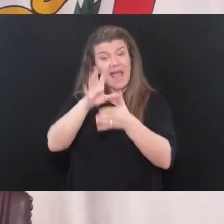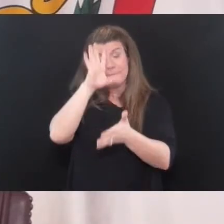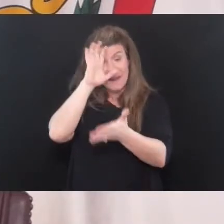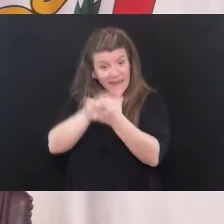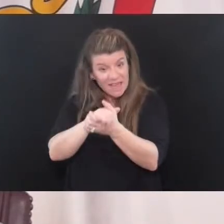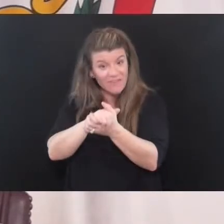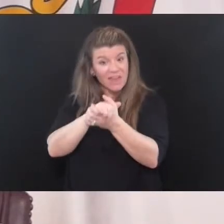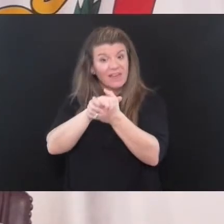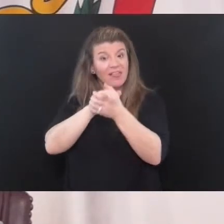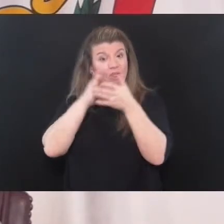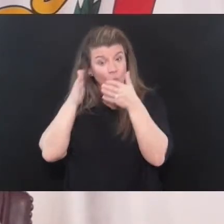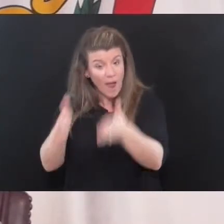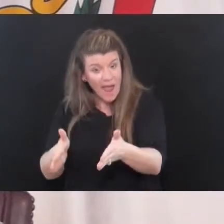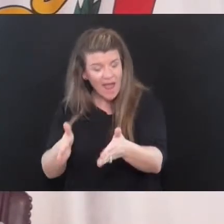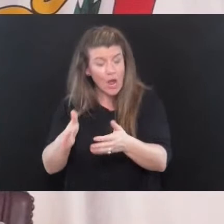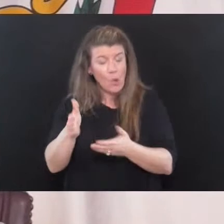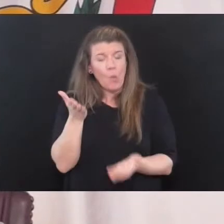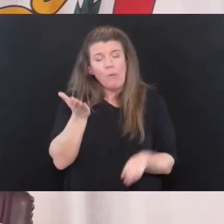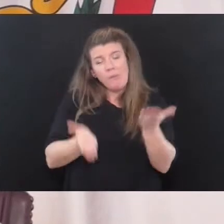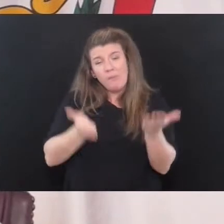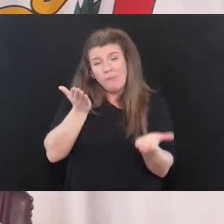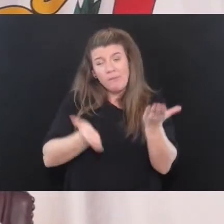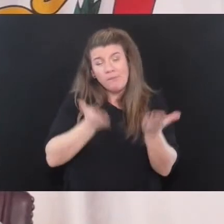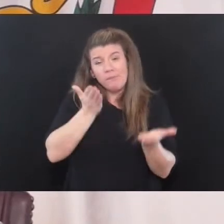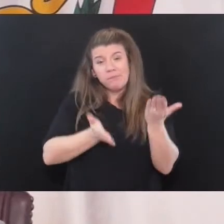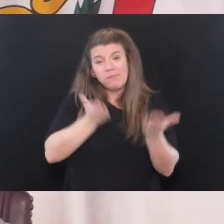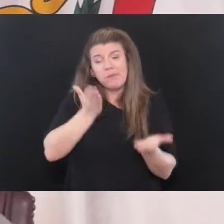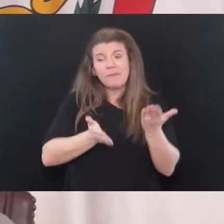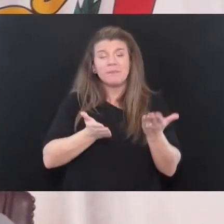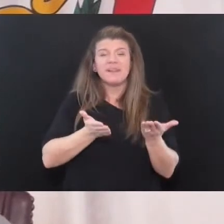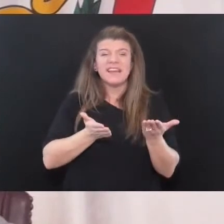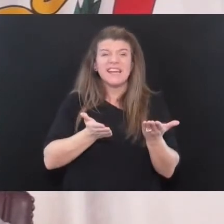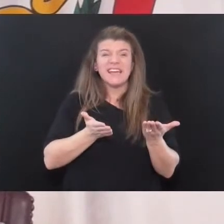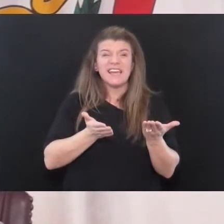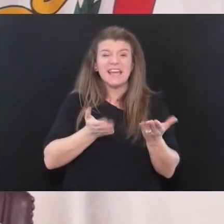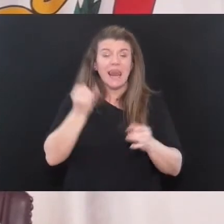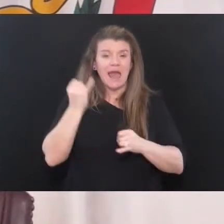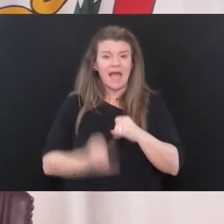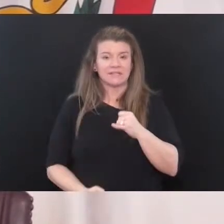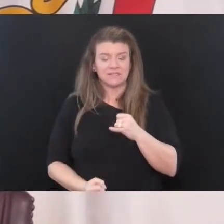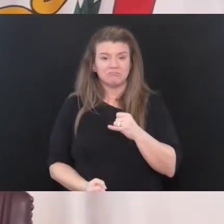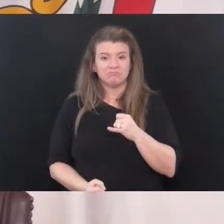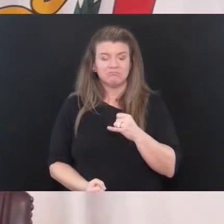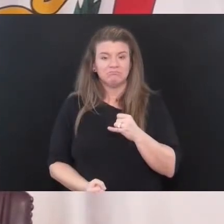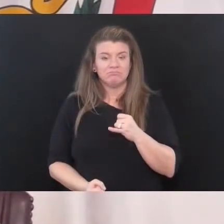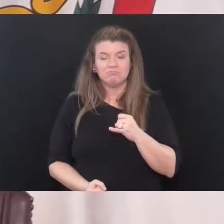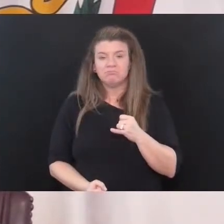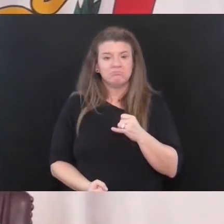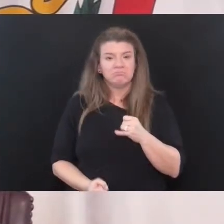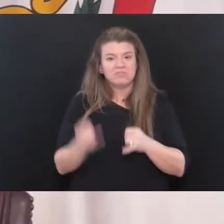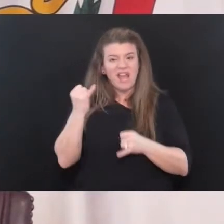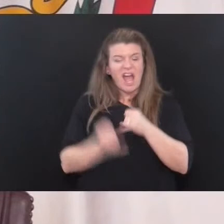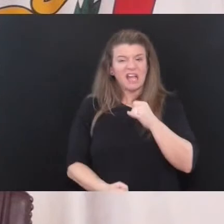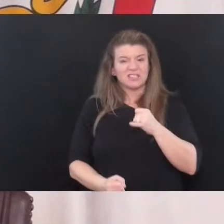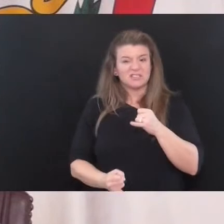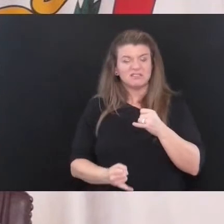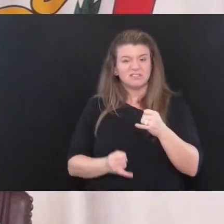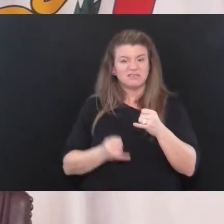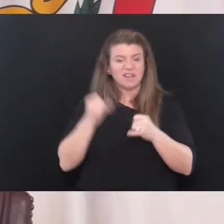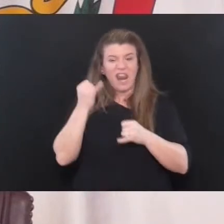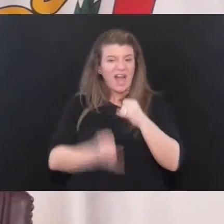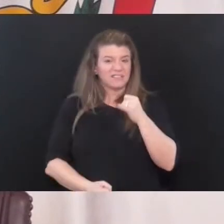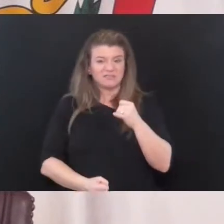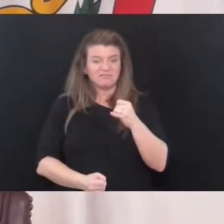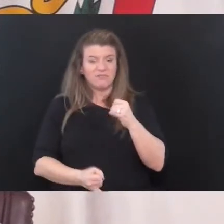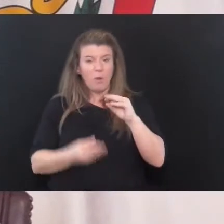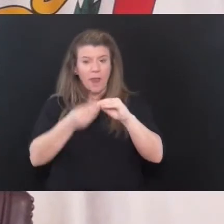believe would probably be maybe even dead last, if not dead last, real close to dead last